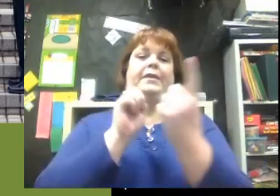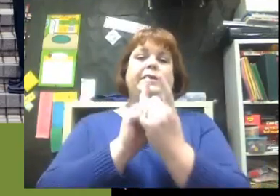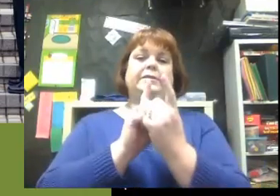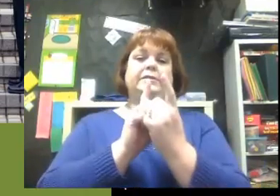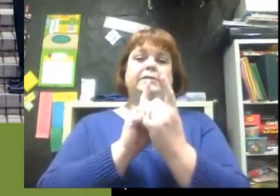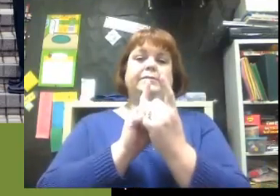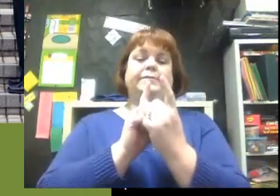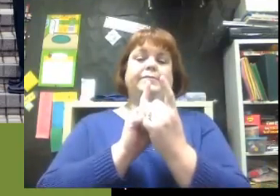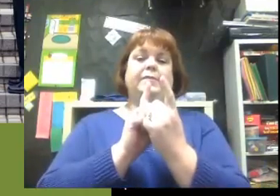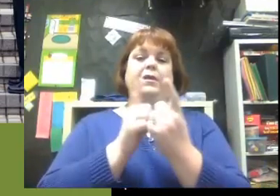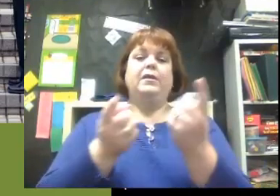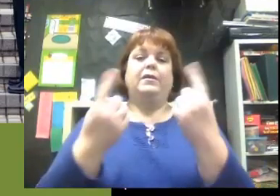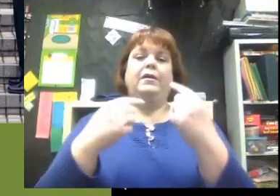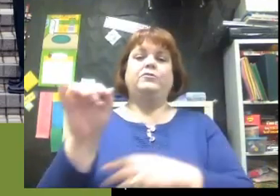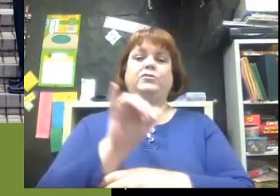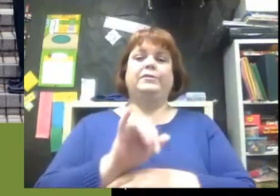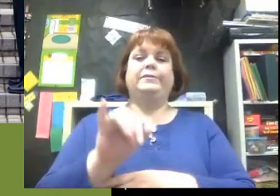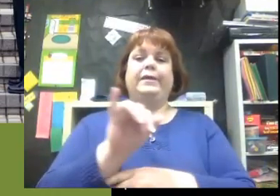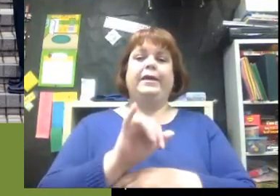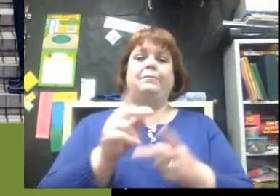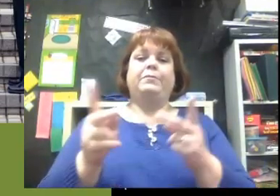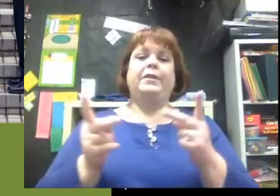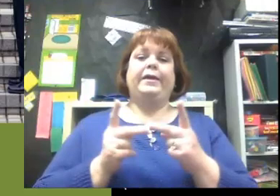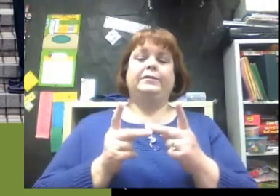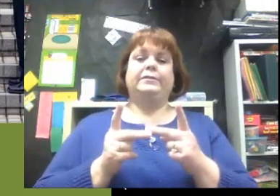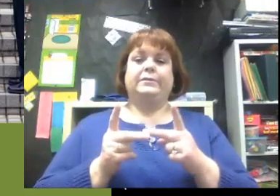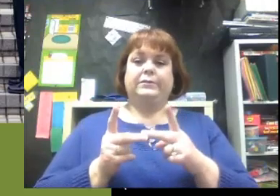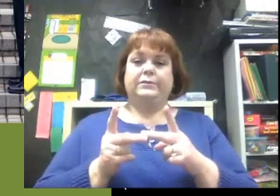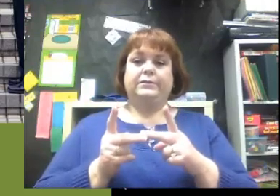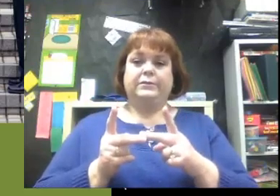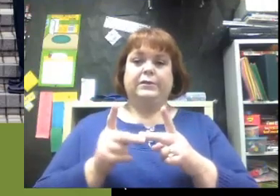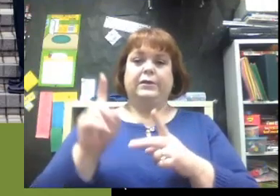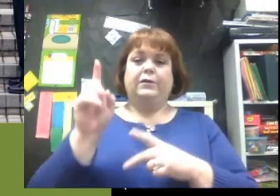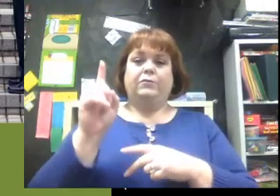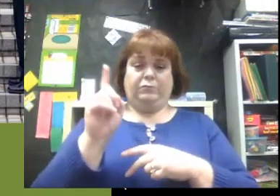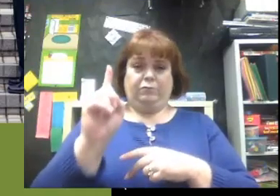Meet. Come to the same place.